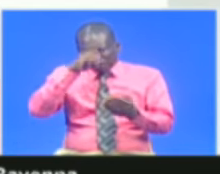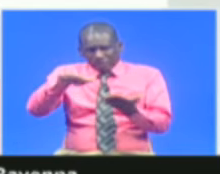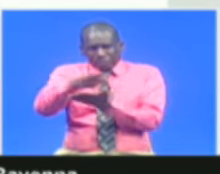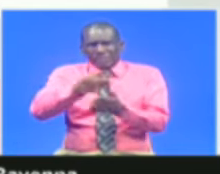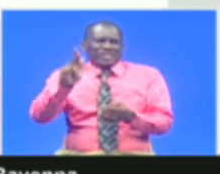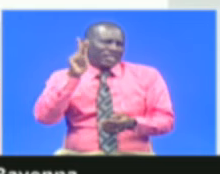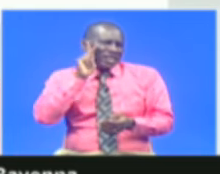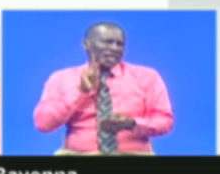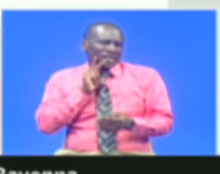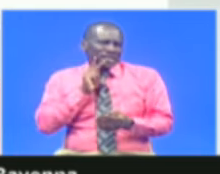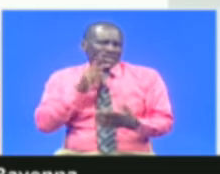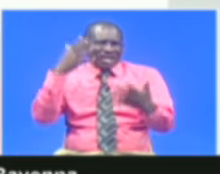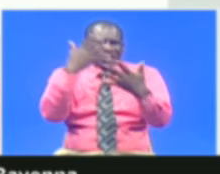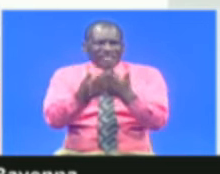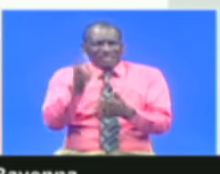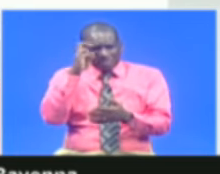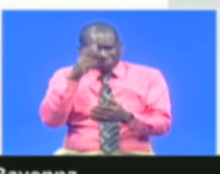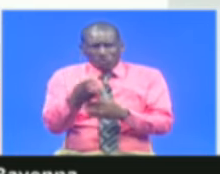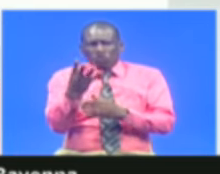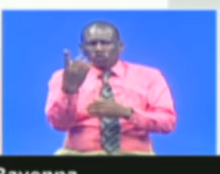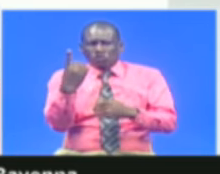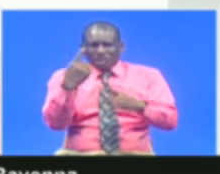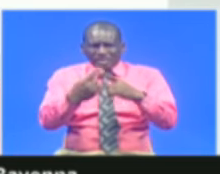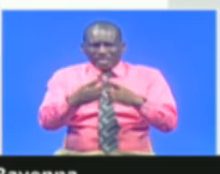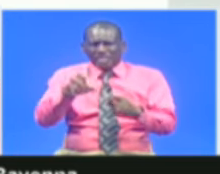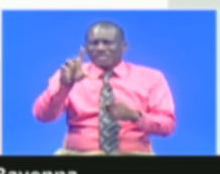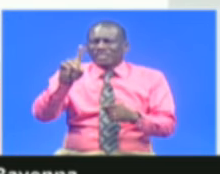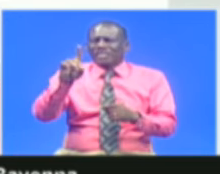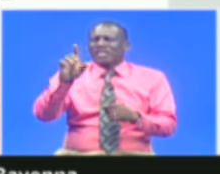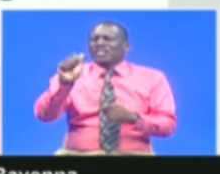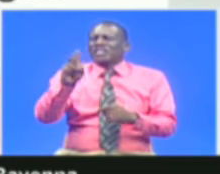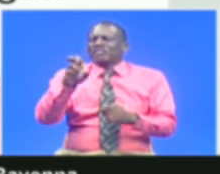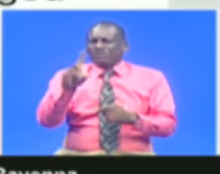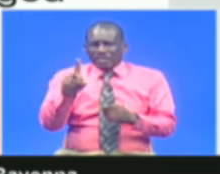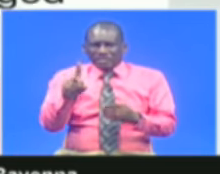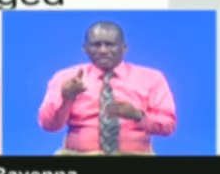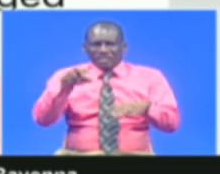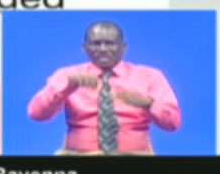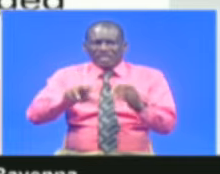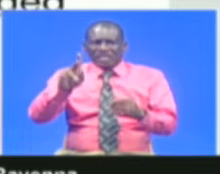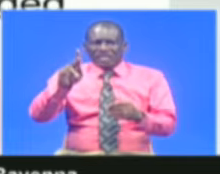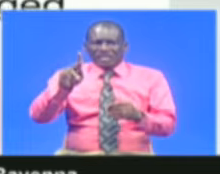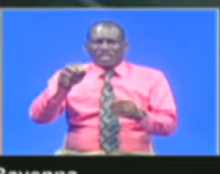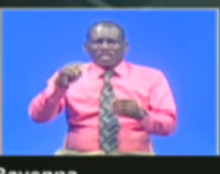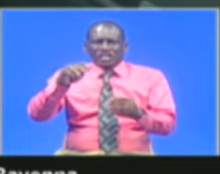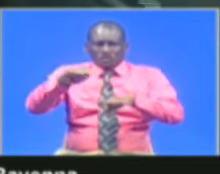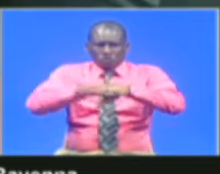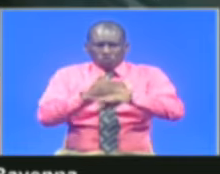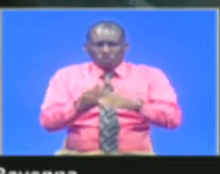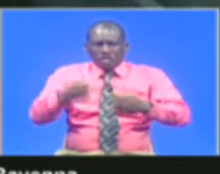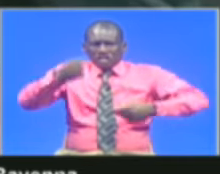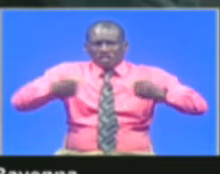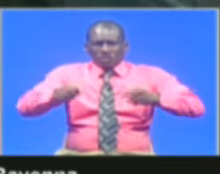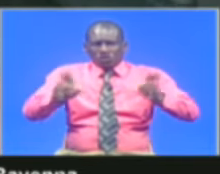Karen arrested the suspect, 41-year-old David Karioki Kamurwa, at Gekambura in Kikuyu. The car has